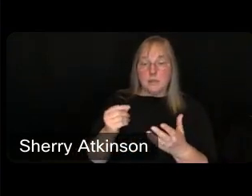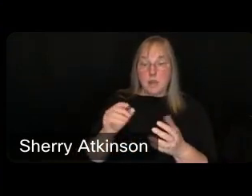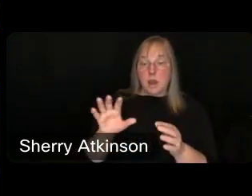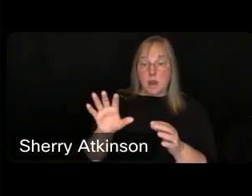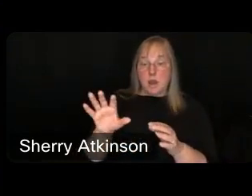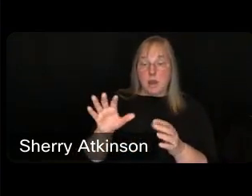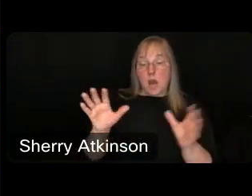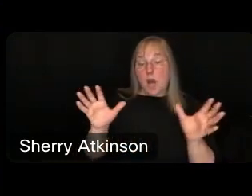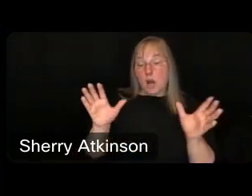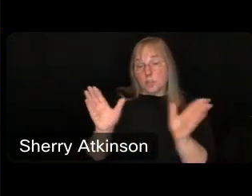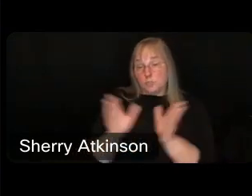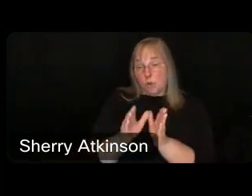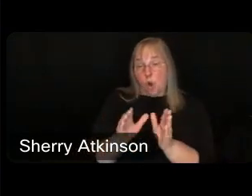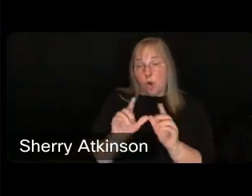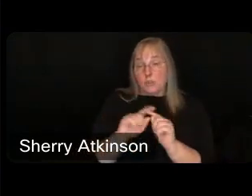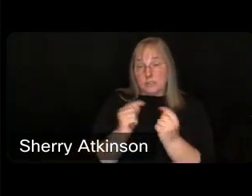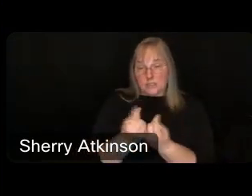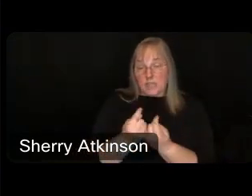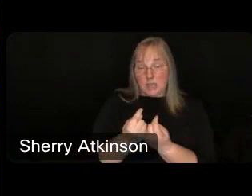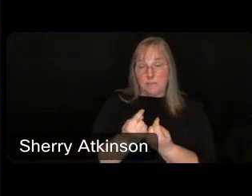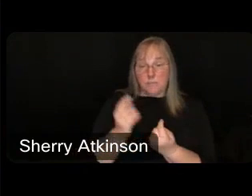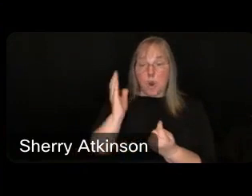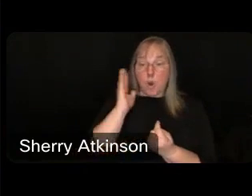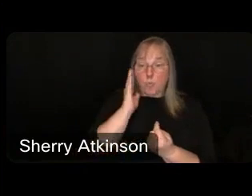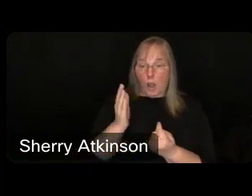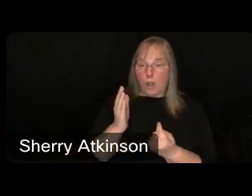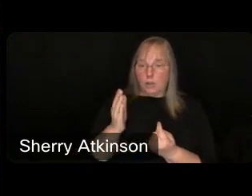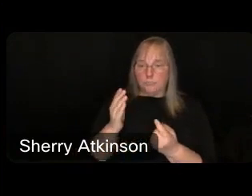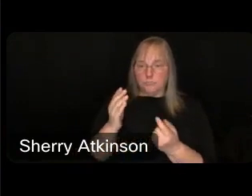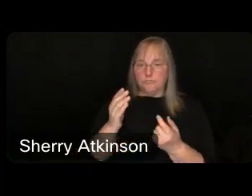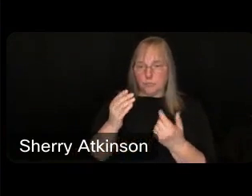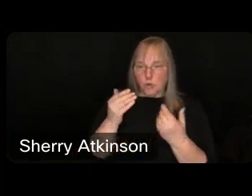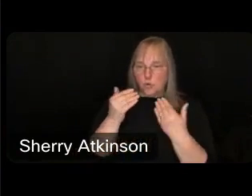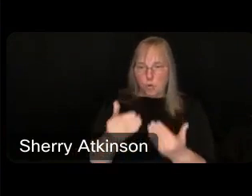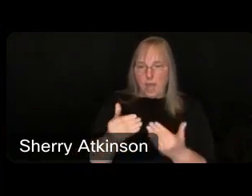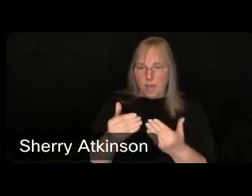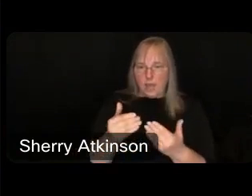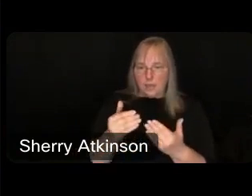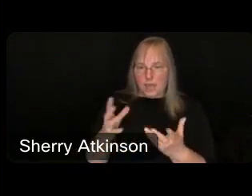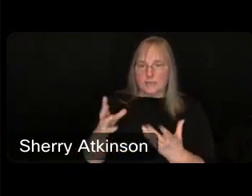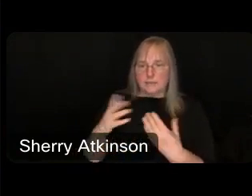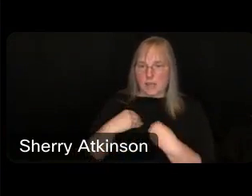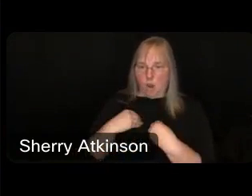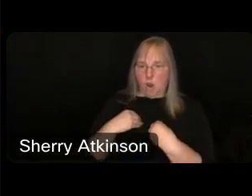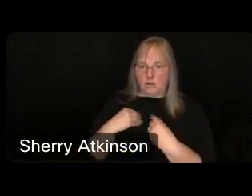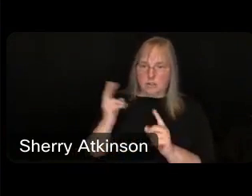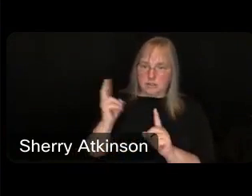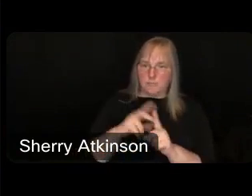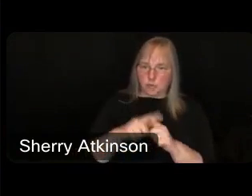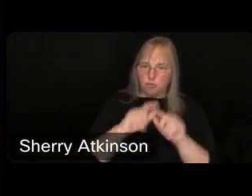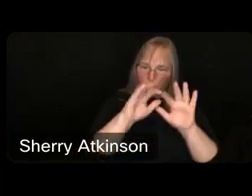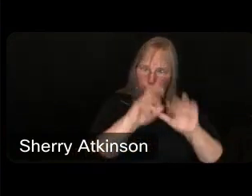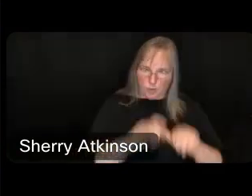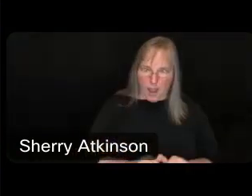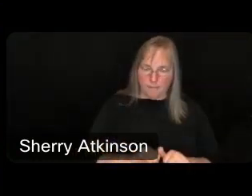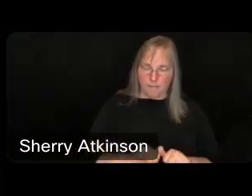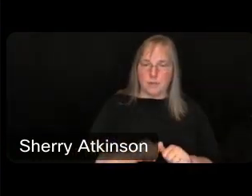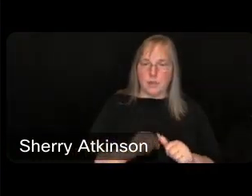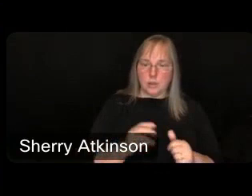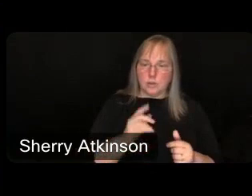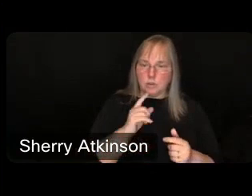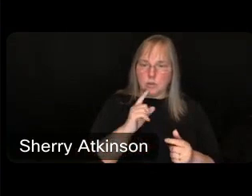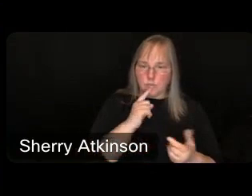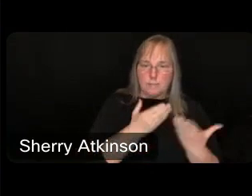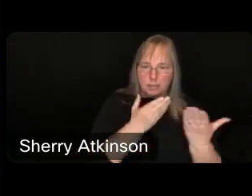to take a tab about the drafting a report and bring it back for review and vote. And by the way, when it